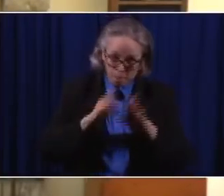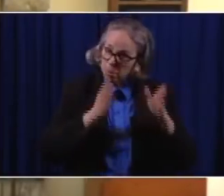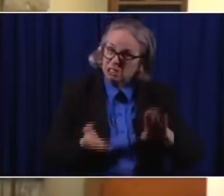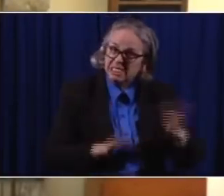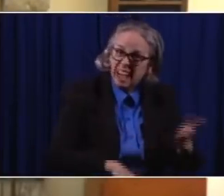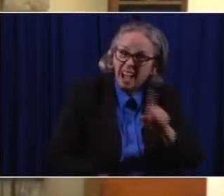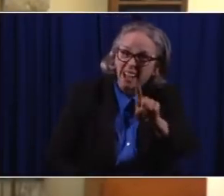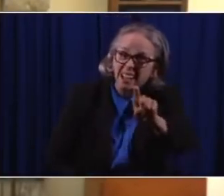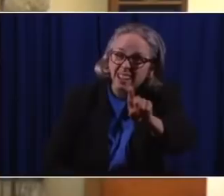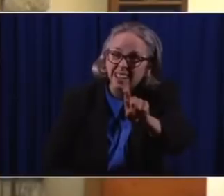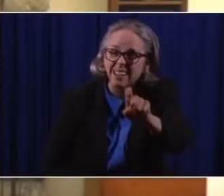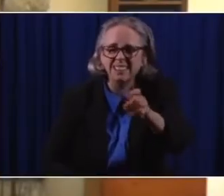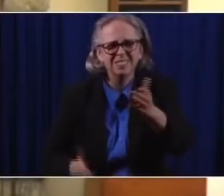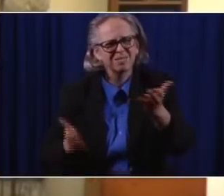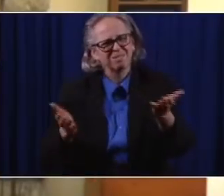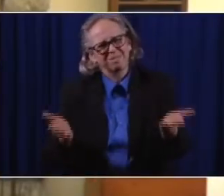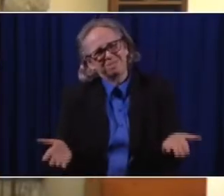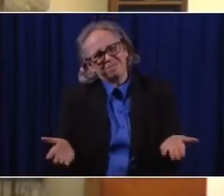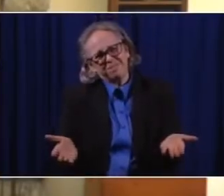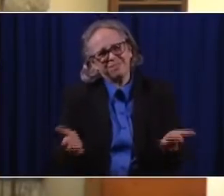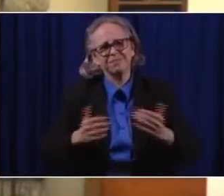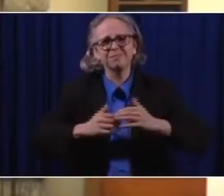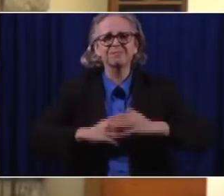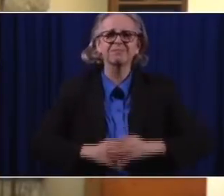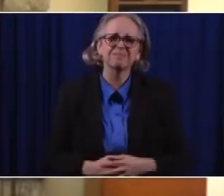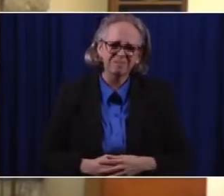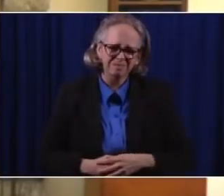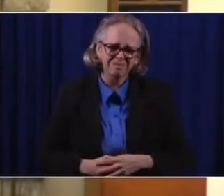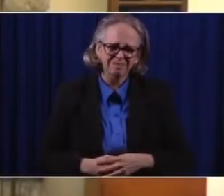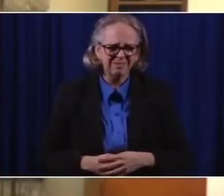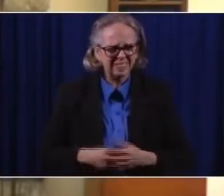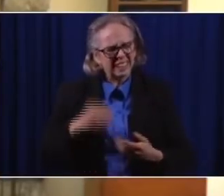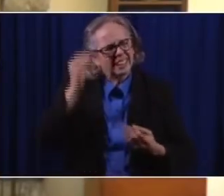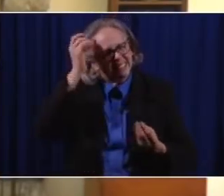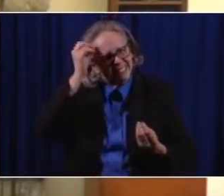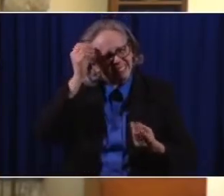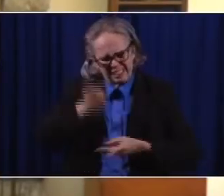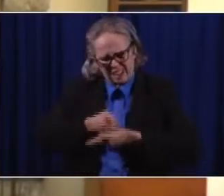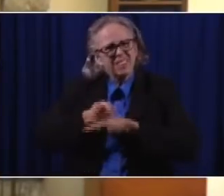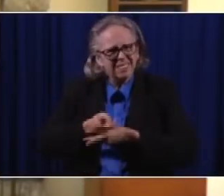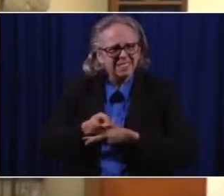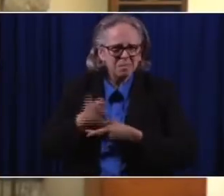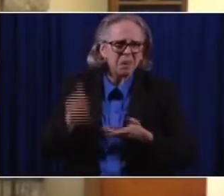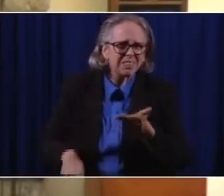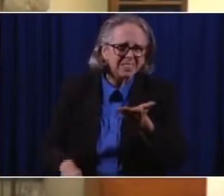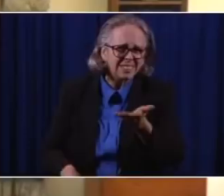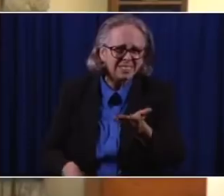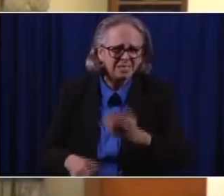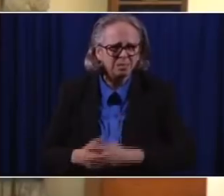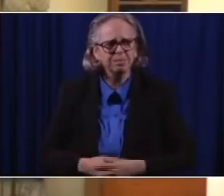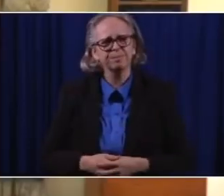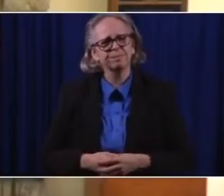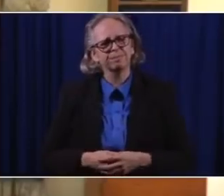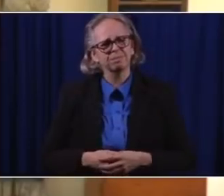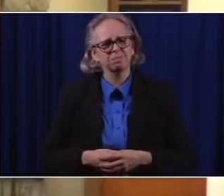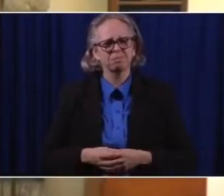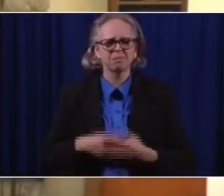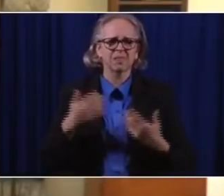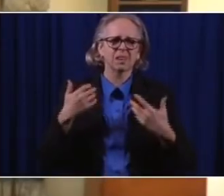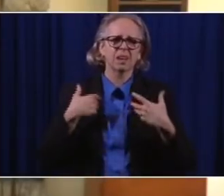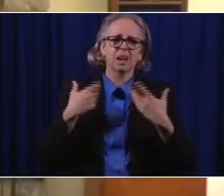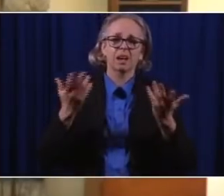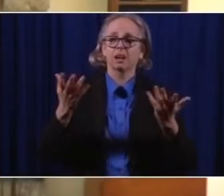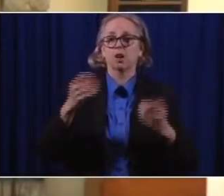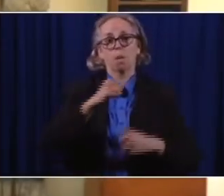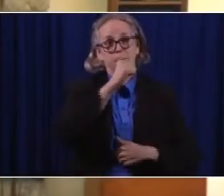things, but we got to do them in a very, very careful way. We also talked about bars and restaurants. Now, of course, I've